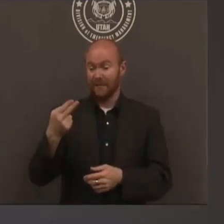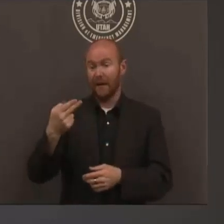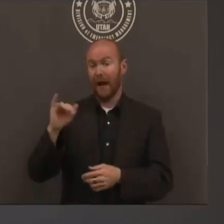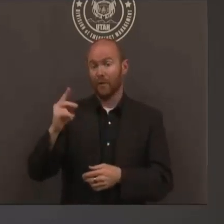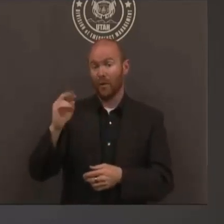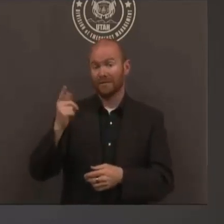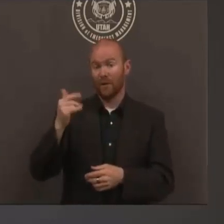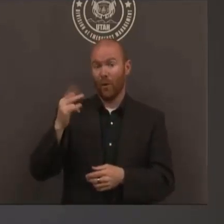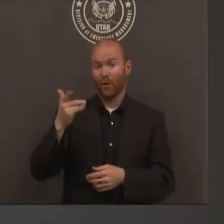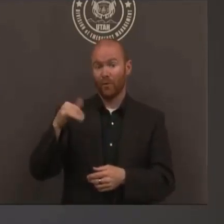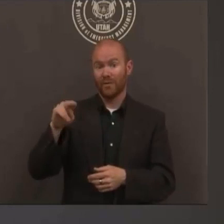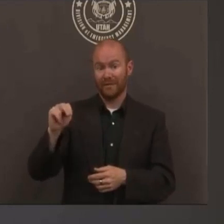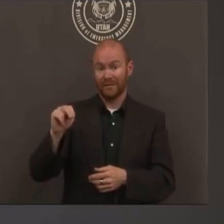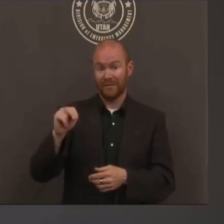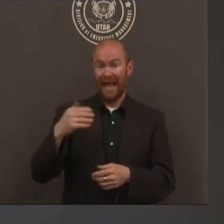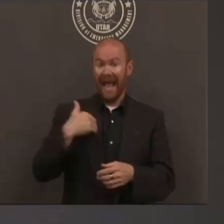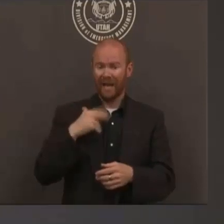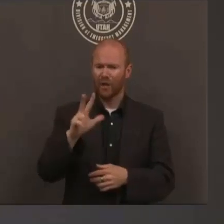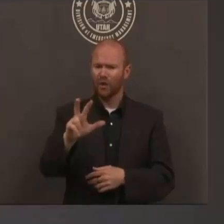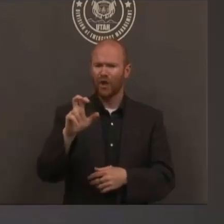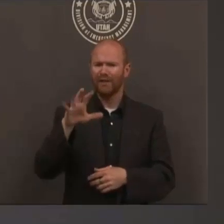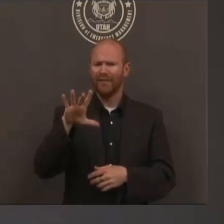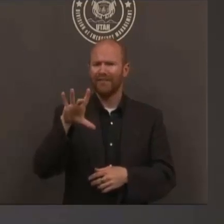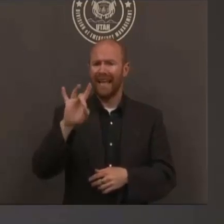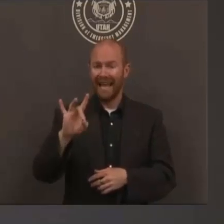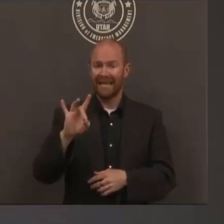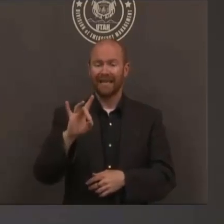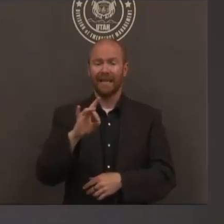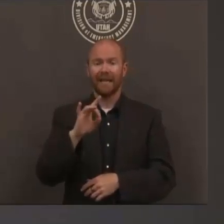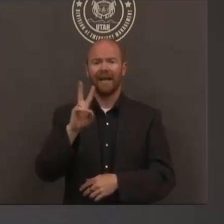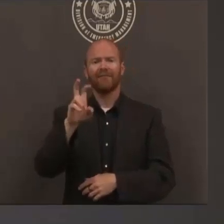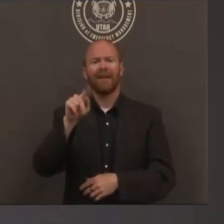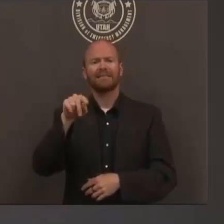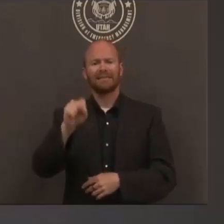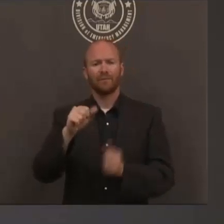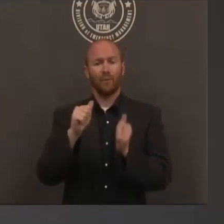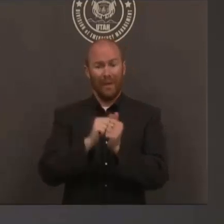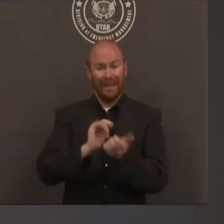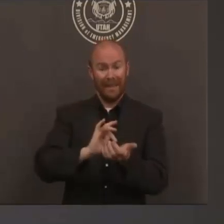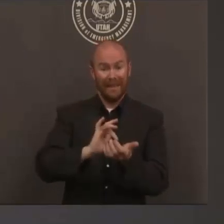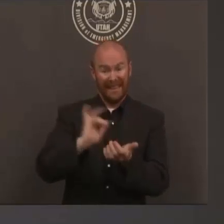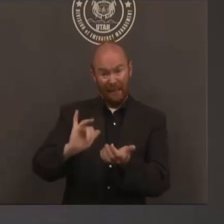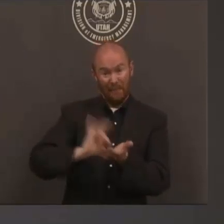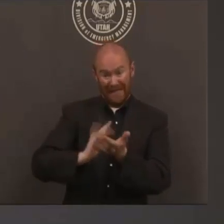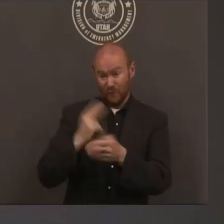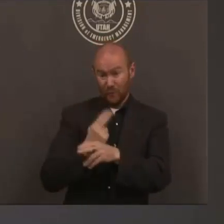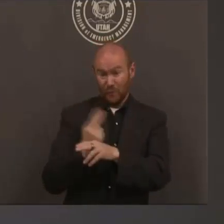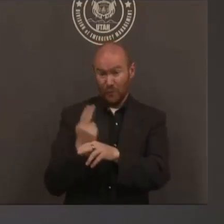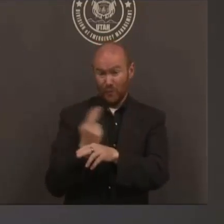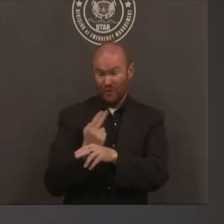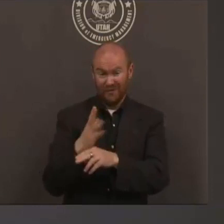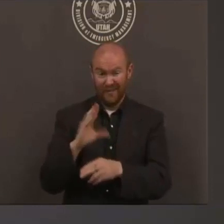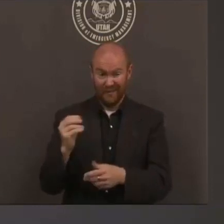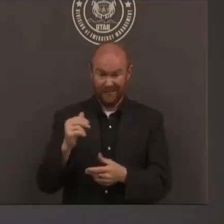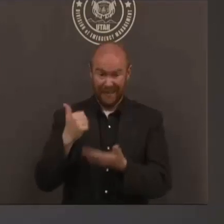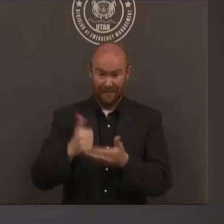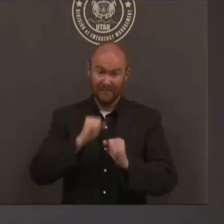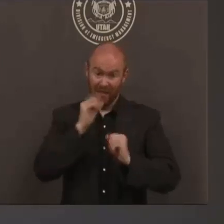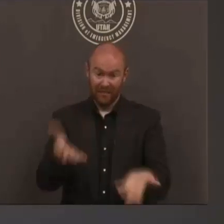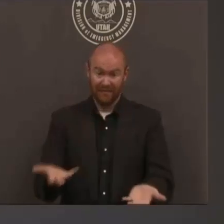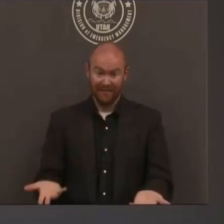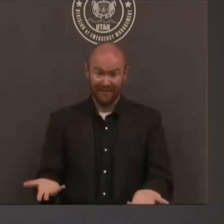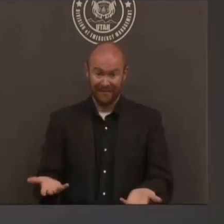for 358 veterans. But then we had the Secretary of Veteran